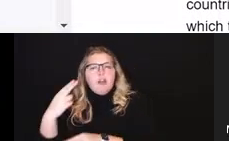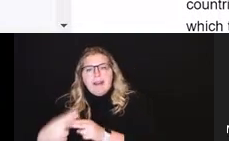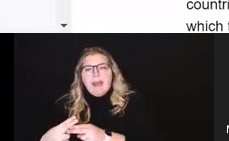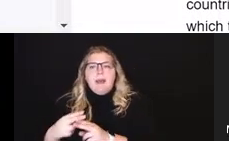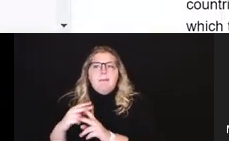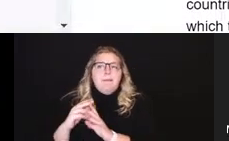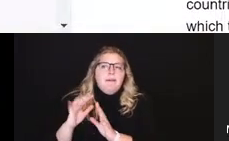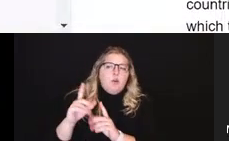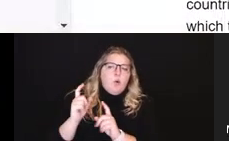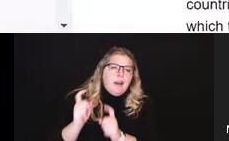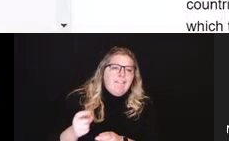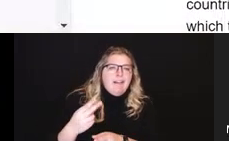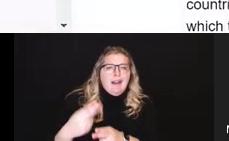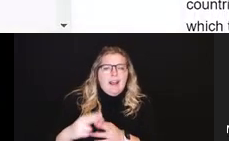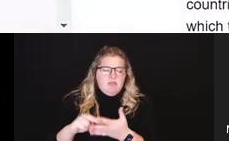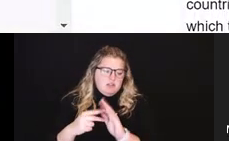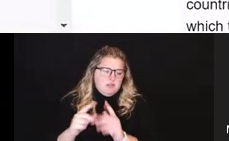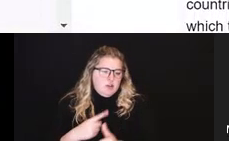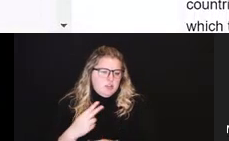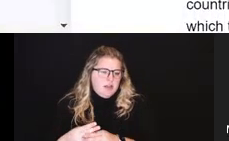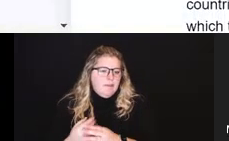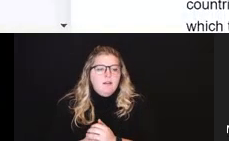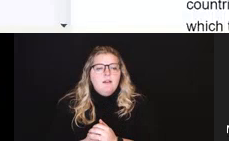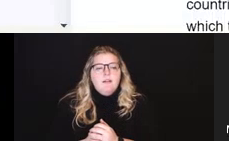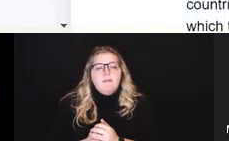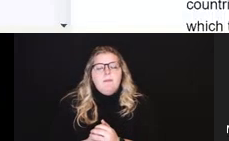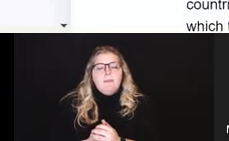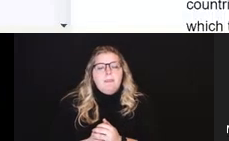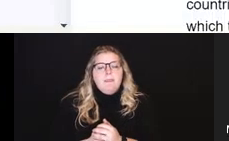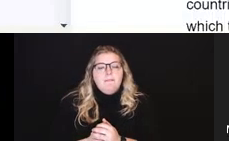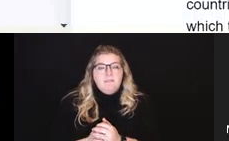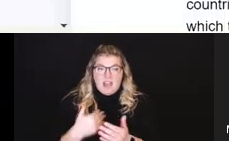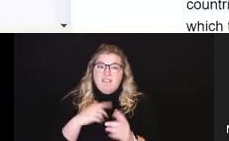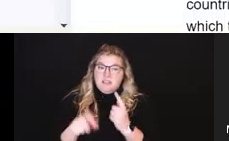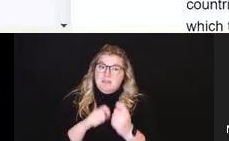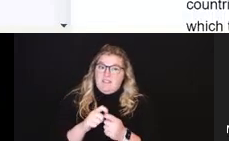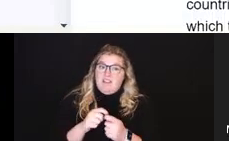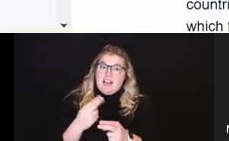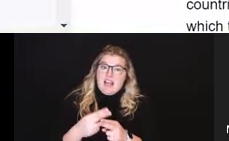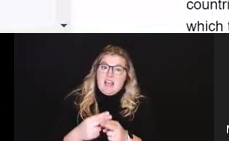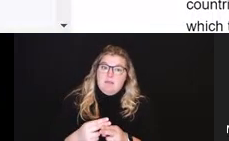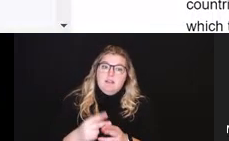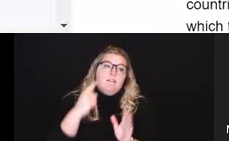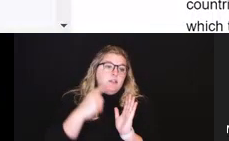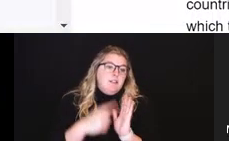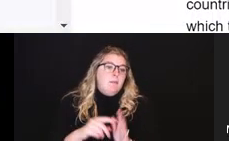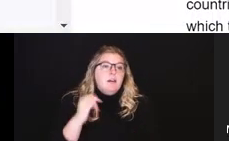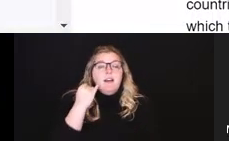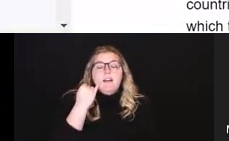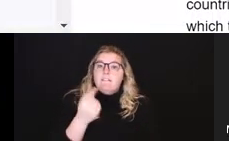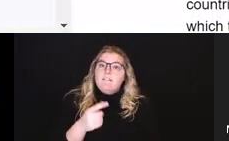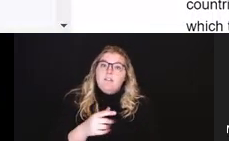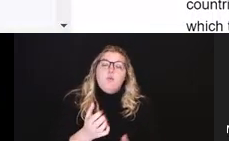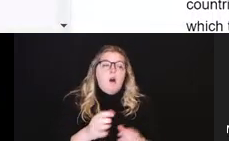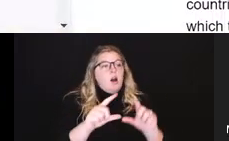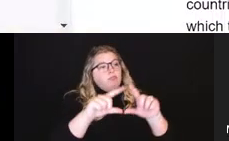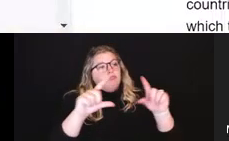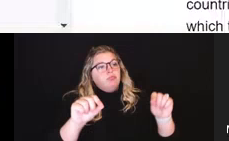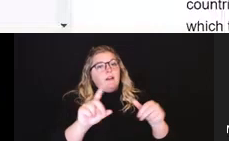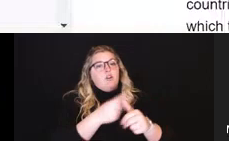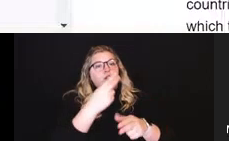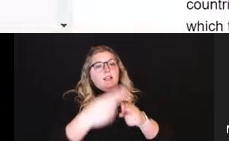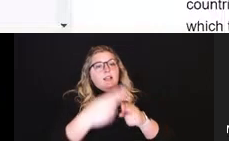name? So often your first name. And there are specific names for these. So for example, if you had a field for first name, the autocomplete for